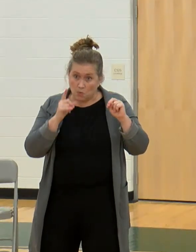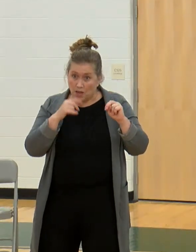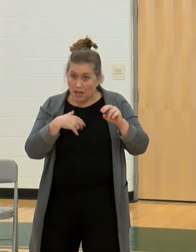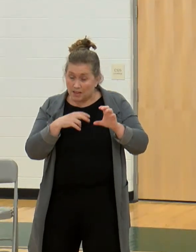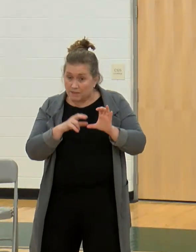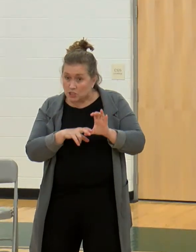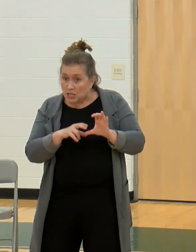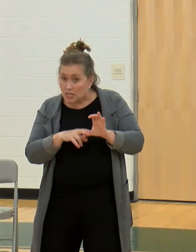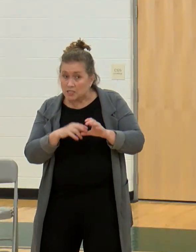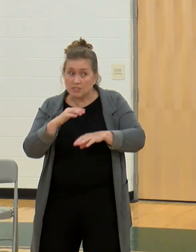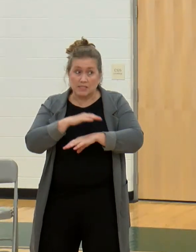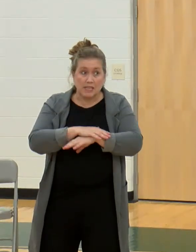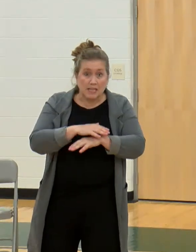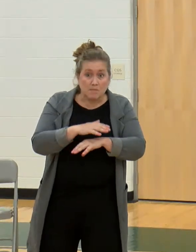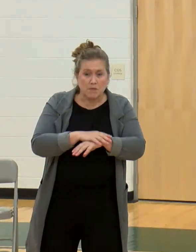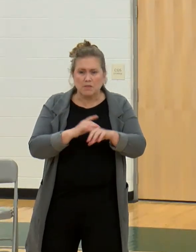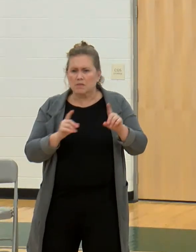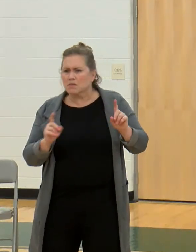anything?